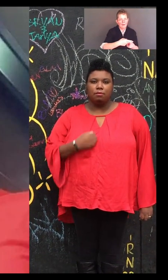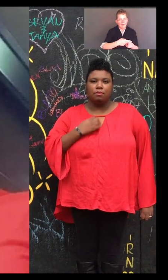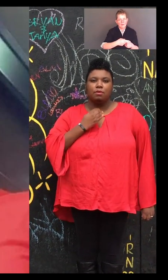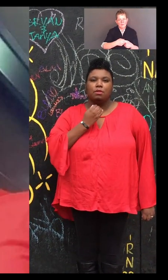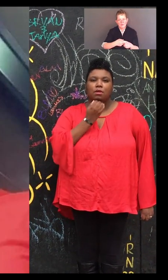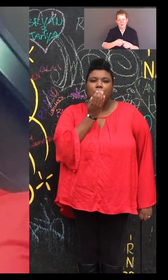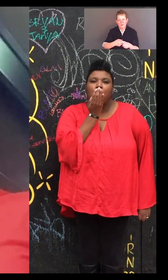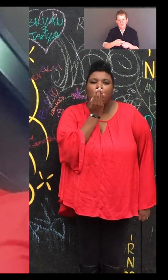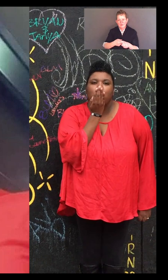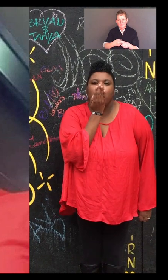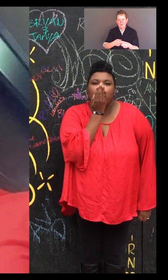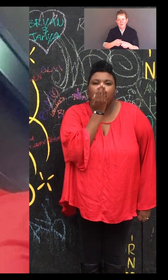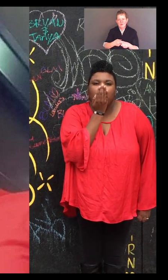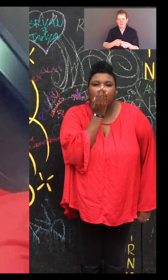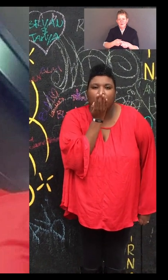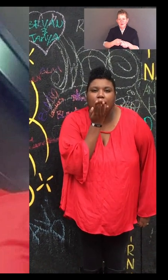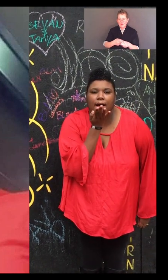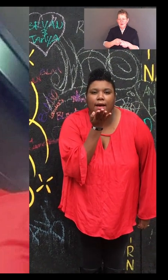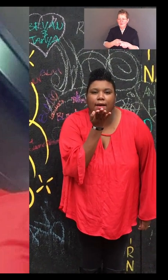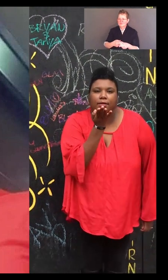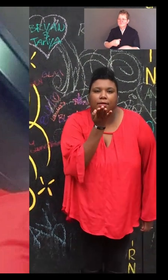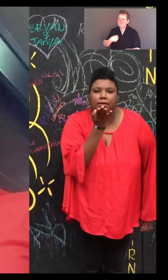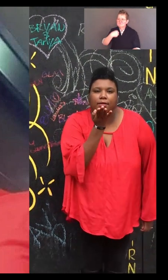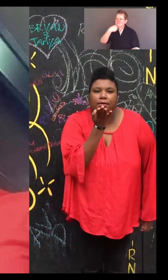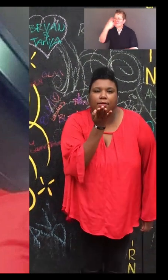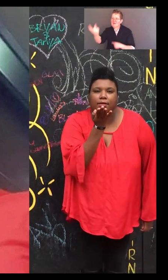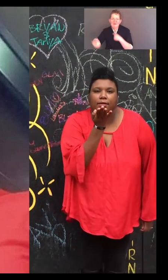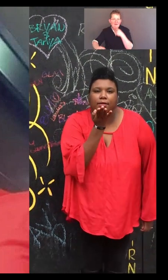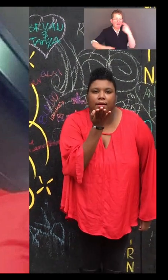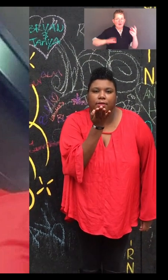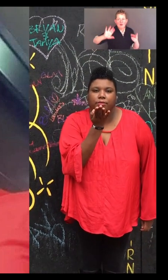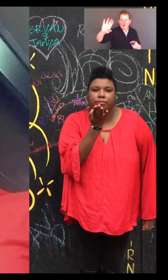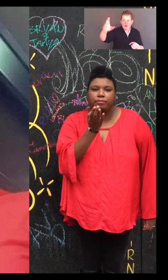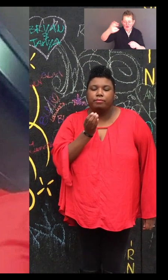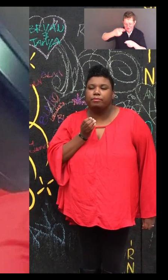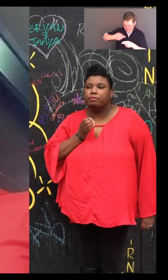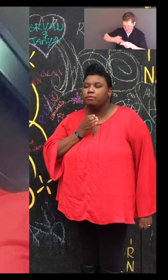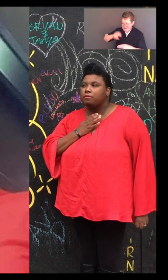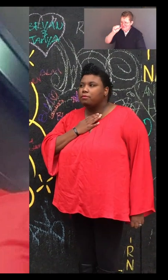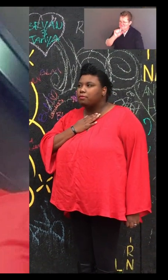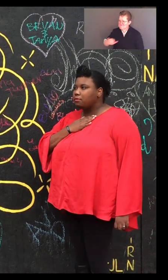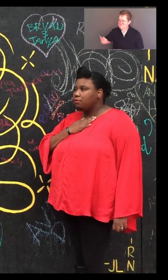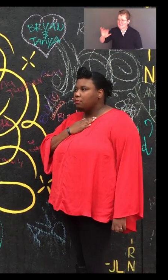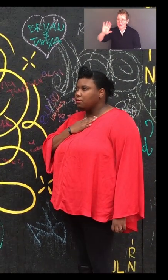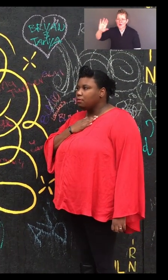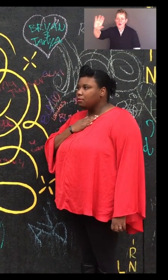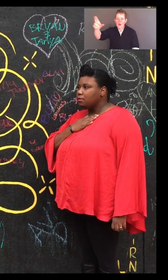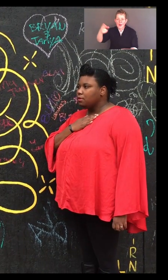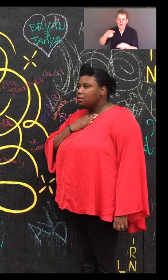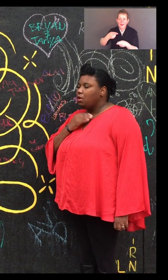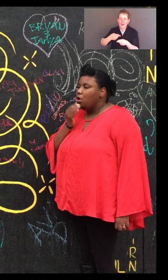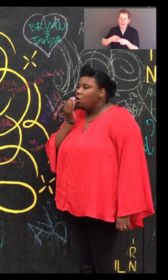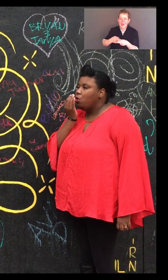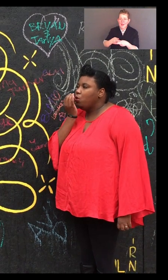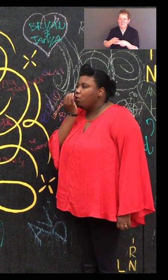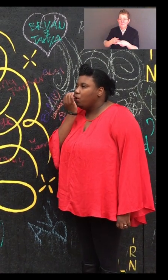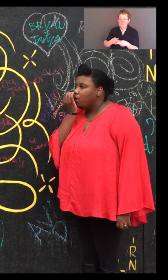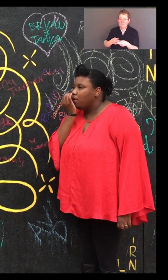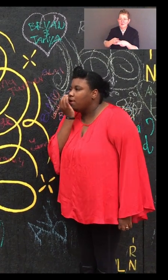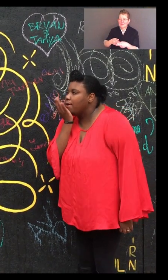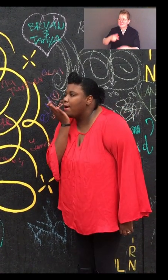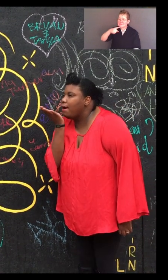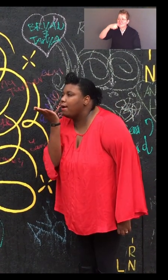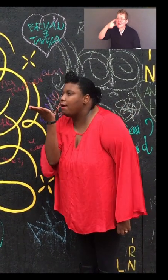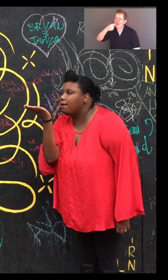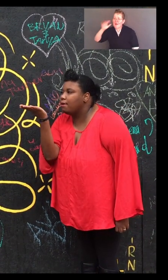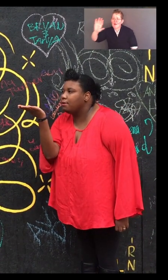Rhea Milton. Who? Ha. Say her name. Brianna Taylor. Who?